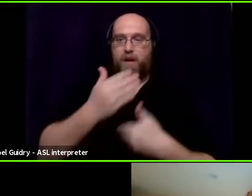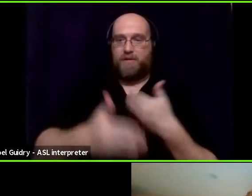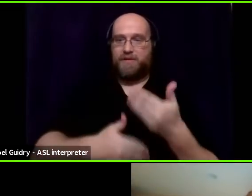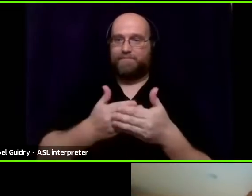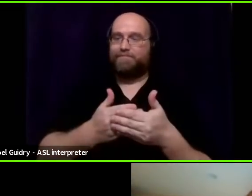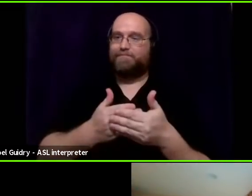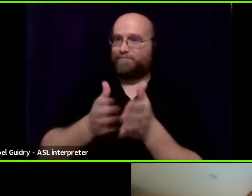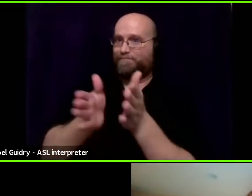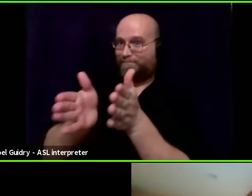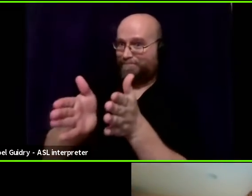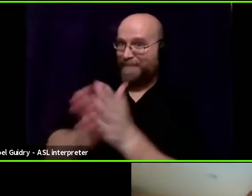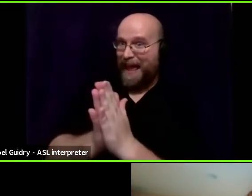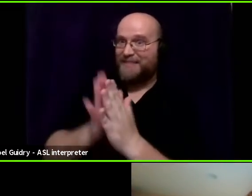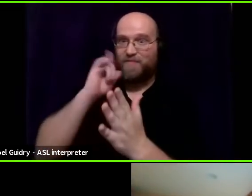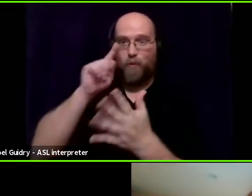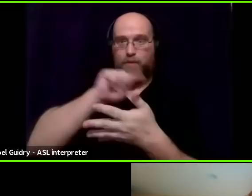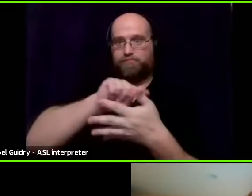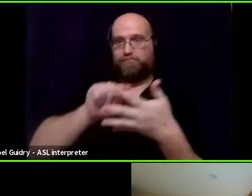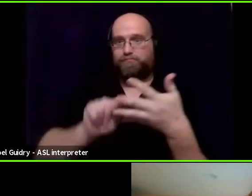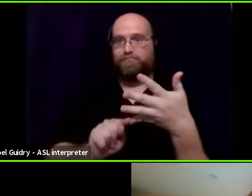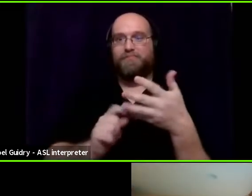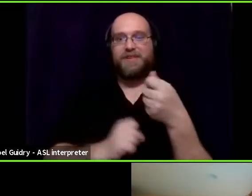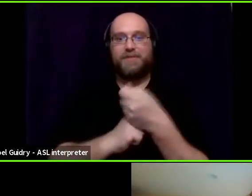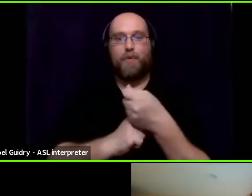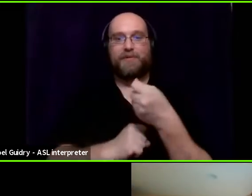for those supports.